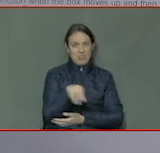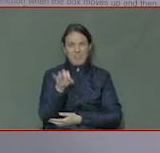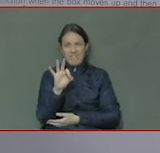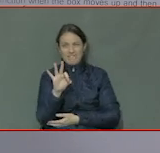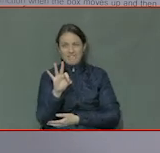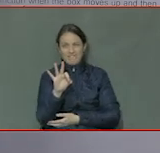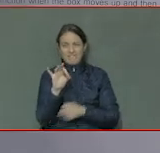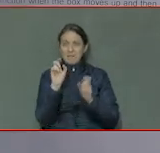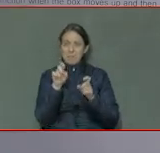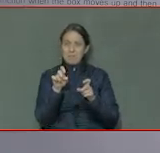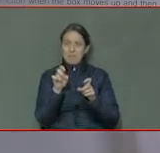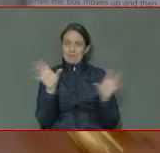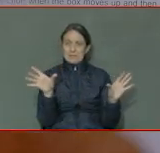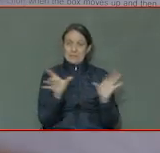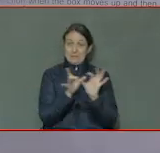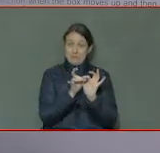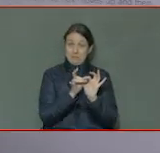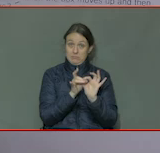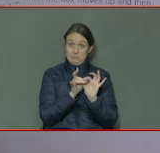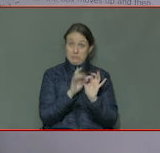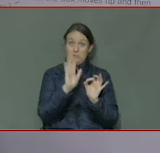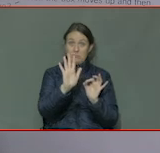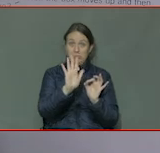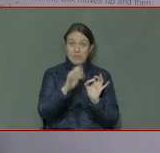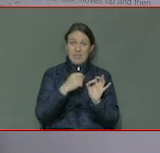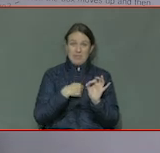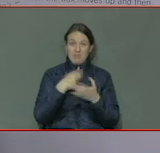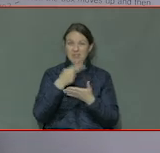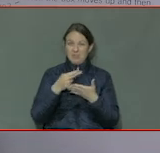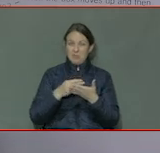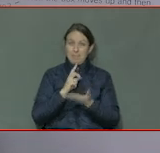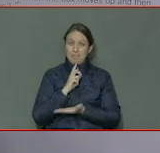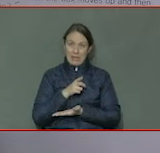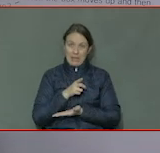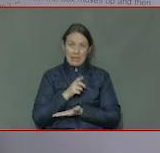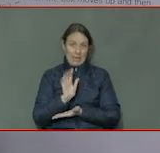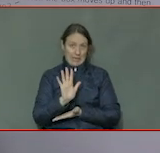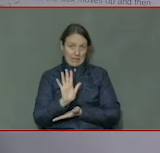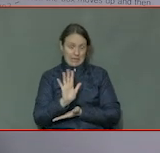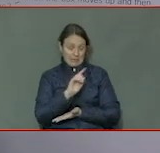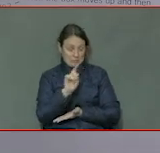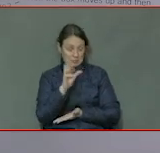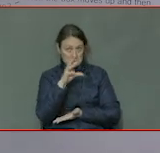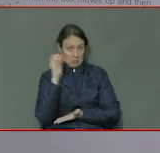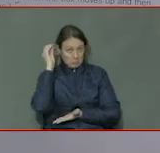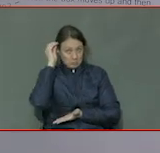fit each other. So I'm just going to put it in pink. You're not going to write it in your exam paper. But those two must fit each